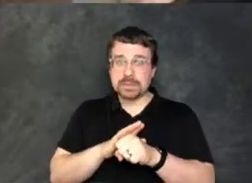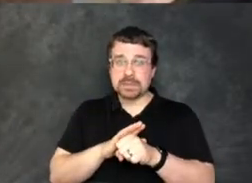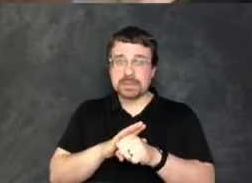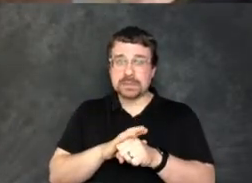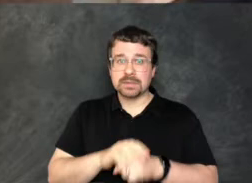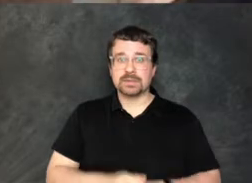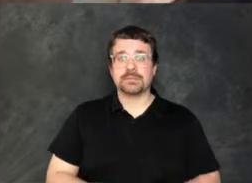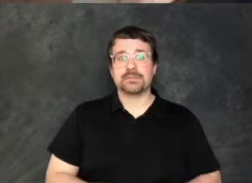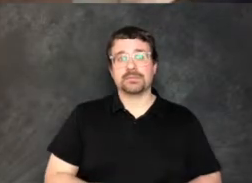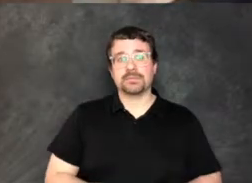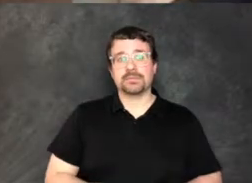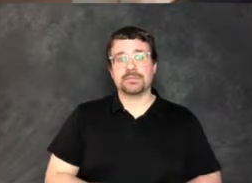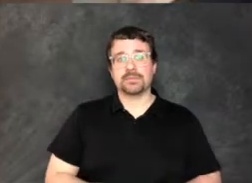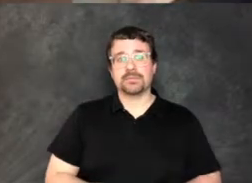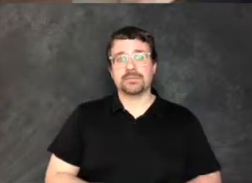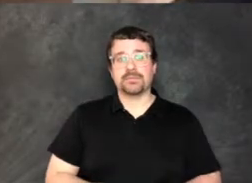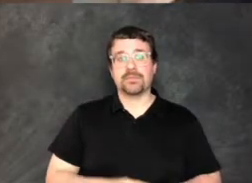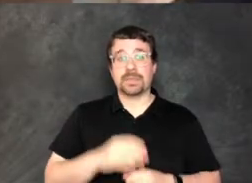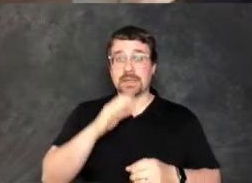same promise.